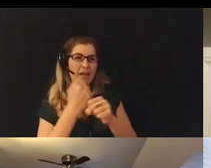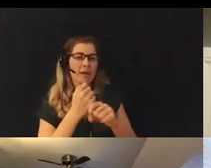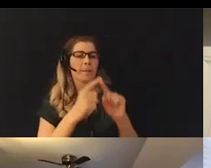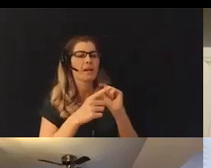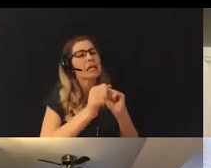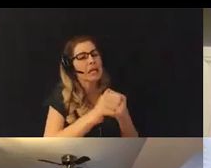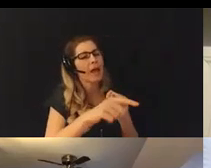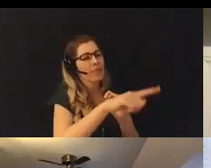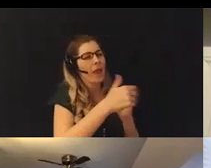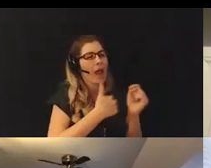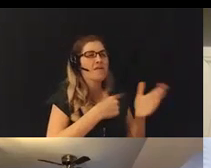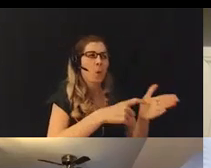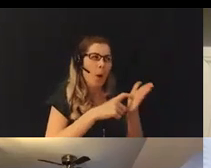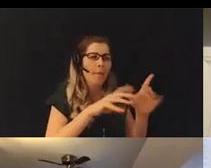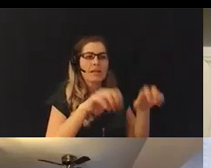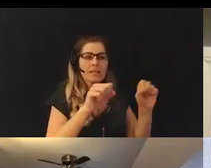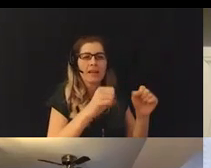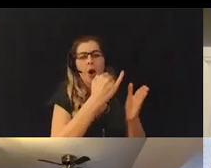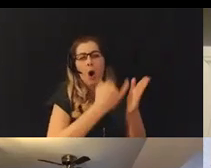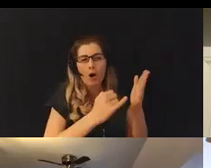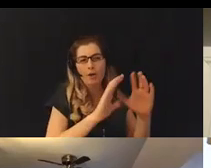an arts course.